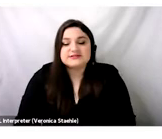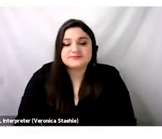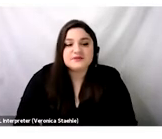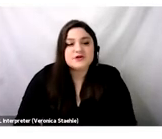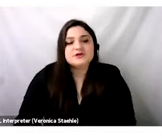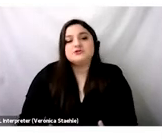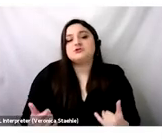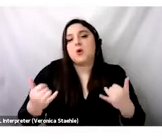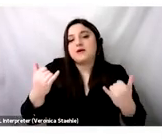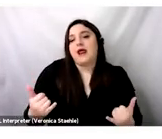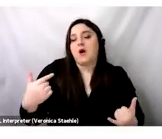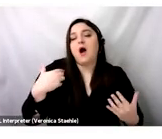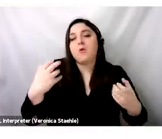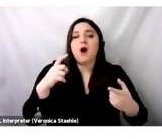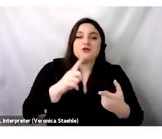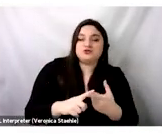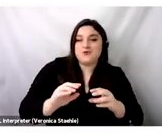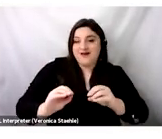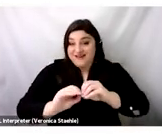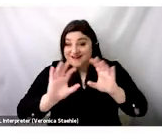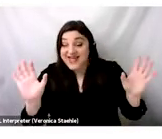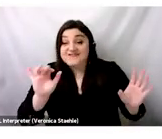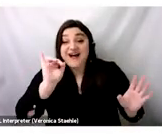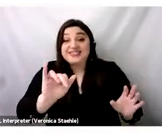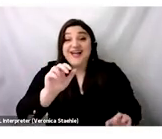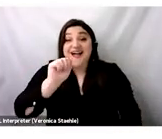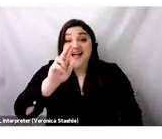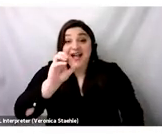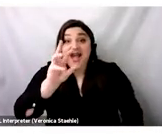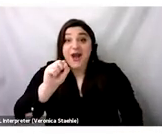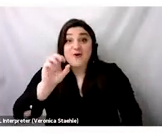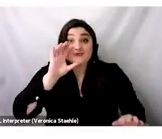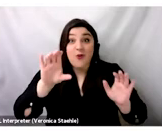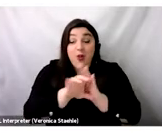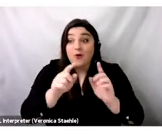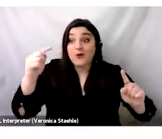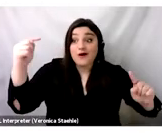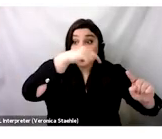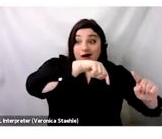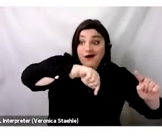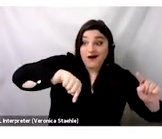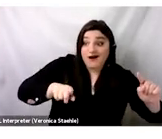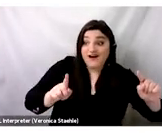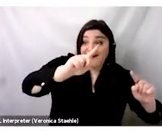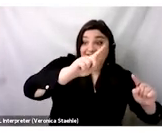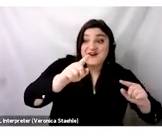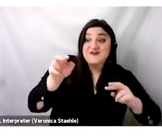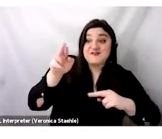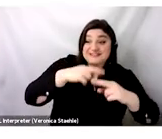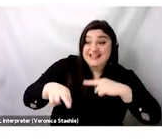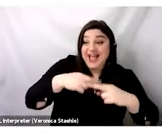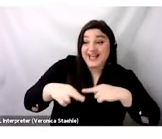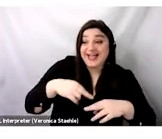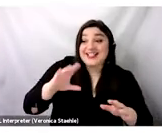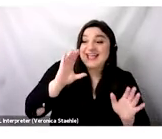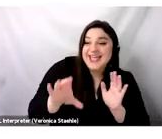debunking the Chasing Arrows logo. I think probably a lot of us understand by now that it was really